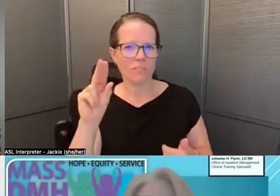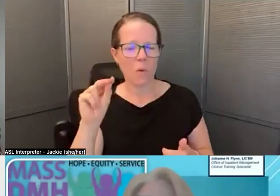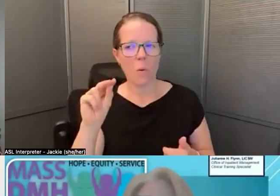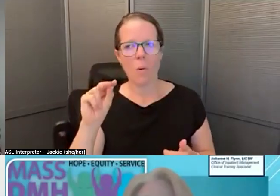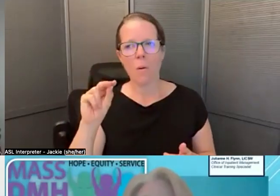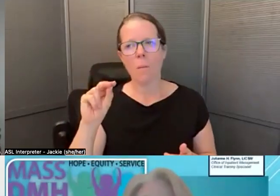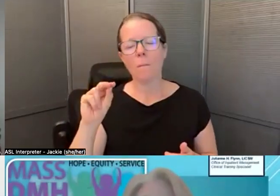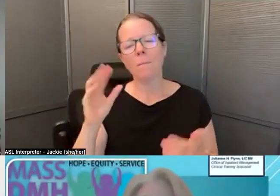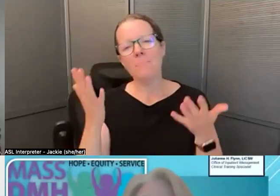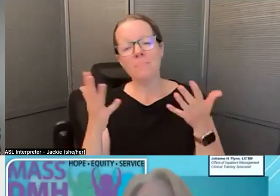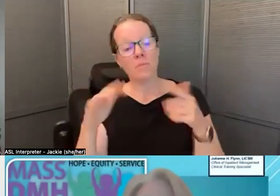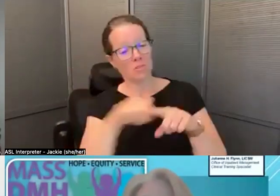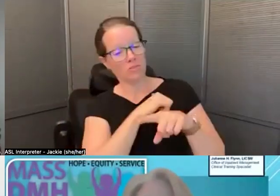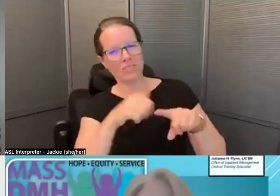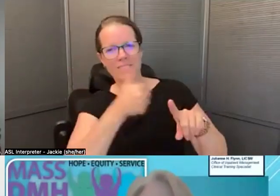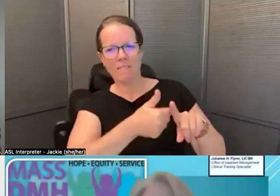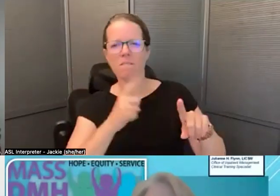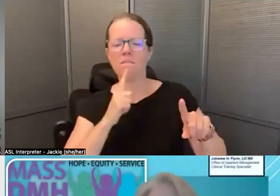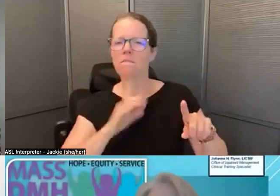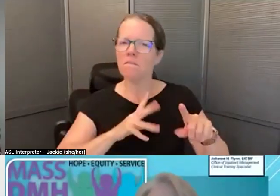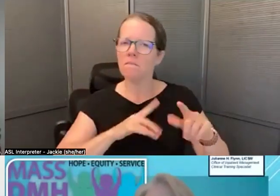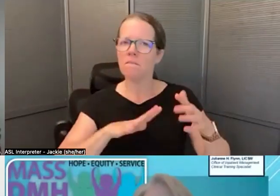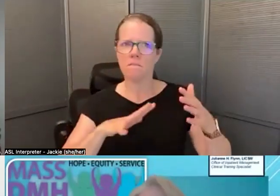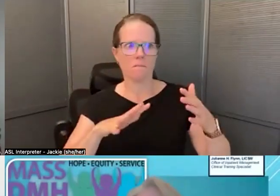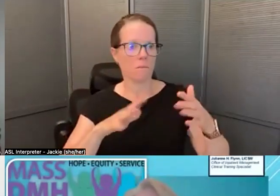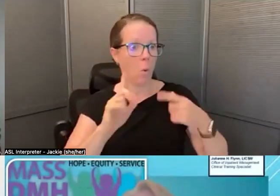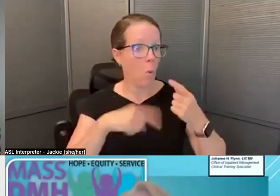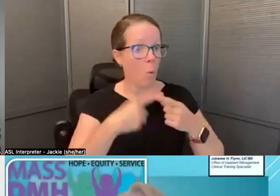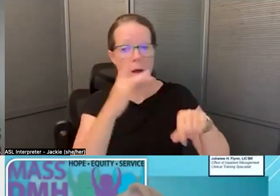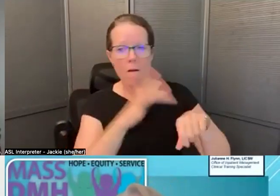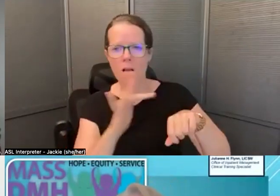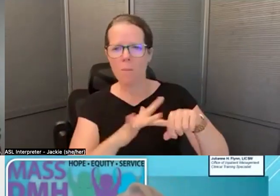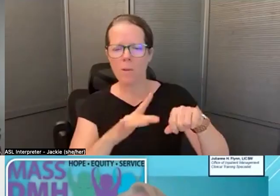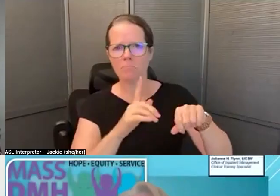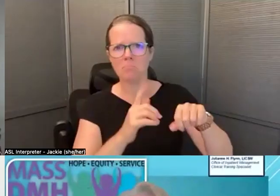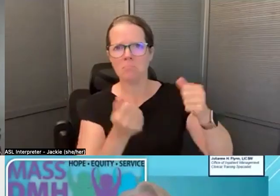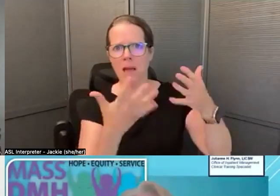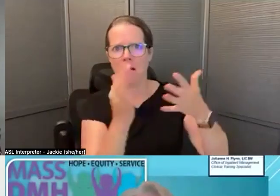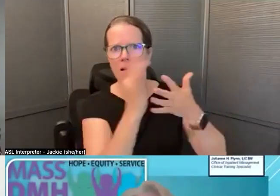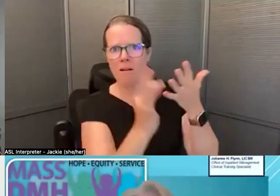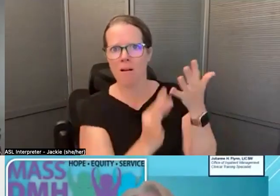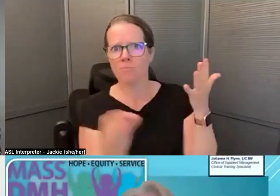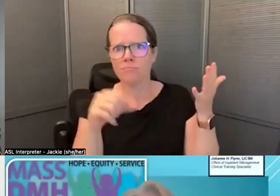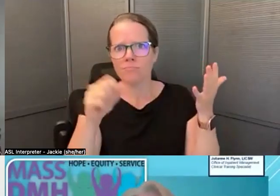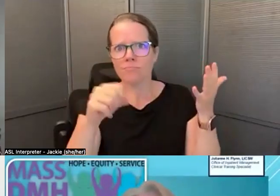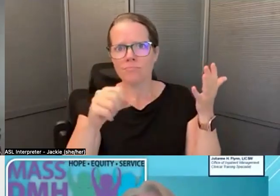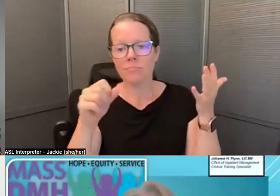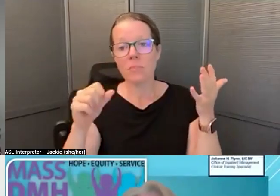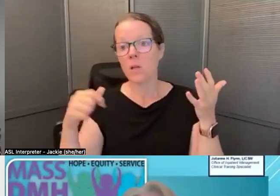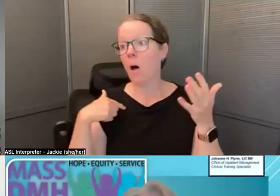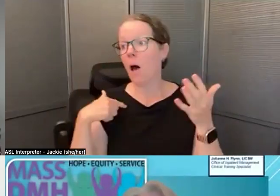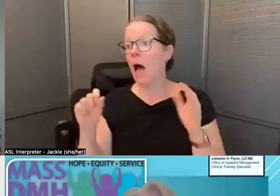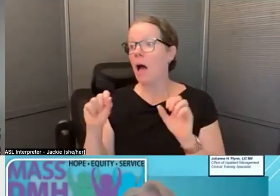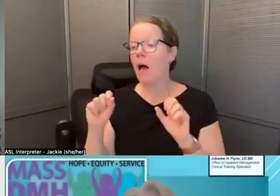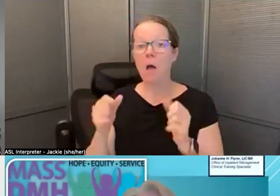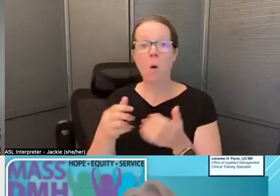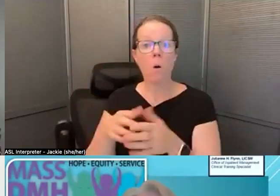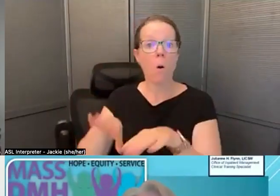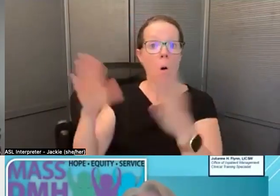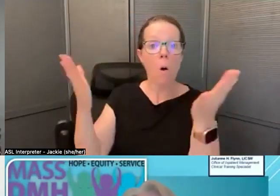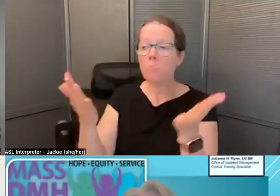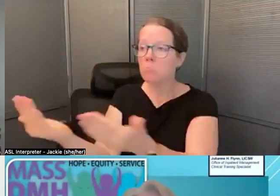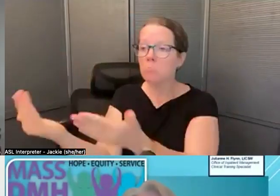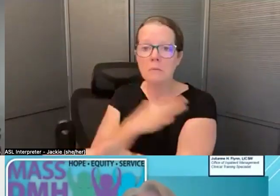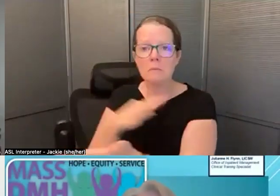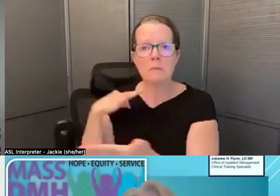flexible, had a lot of different dates and times. So I was able to, post it for first choice, second choice, whatever. I wanted